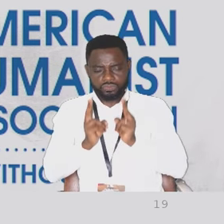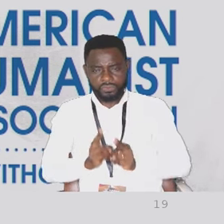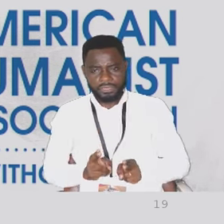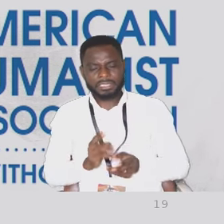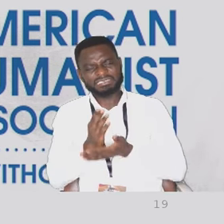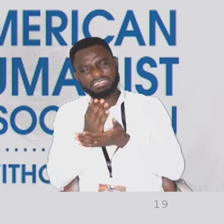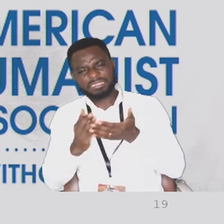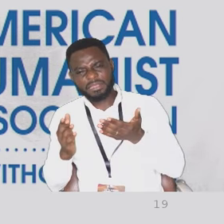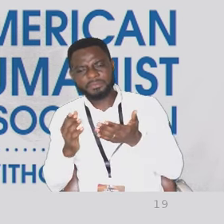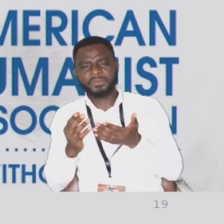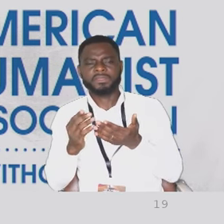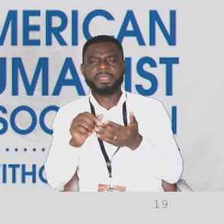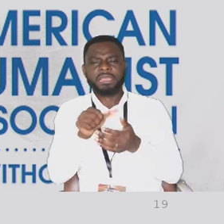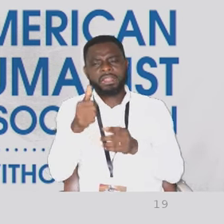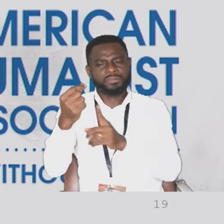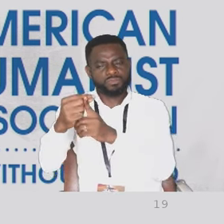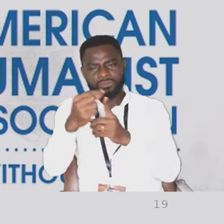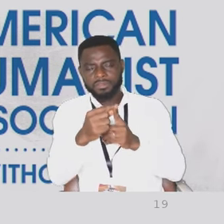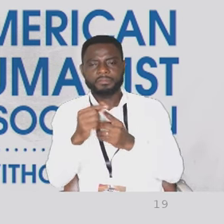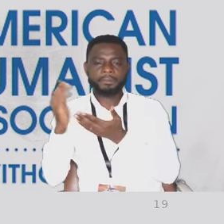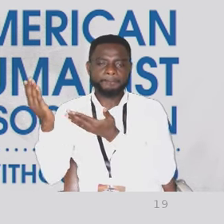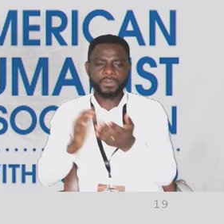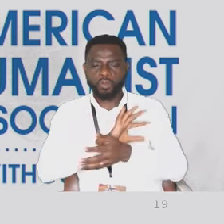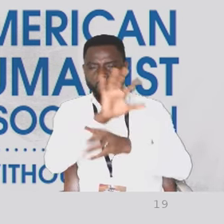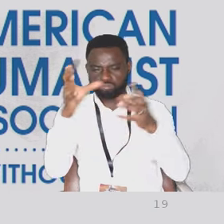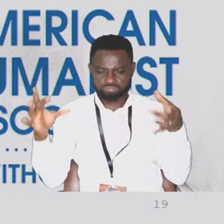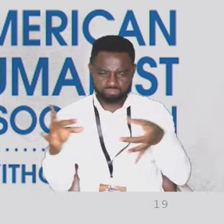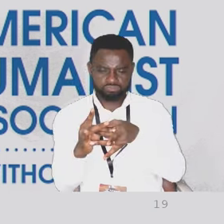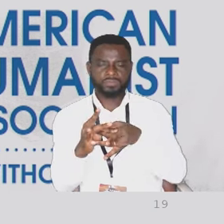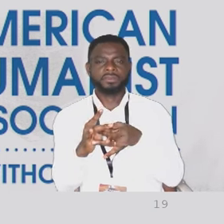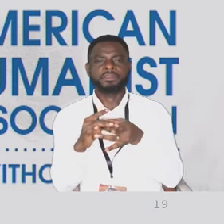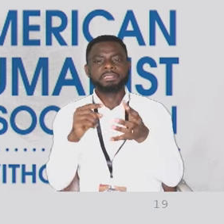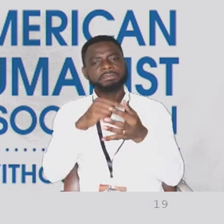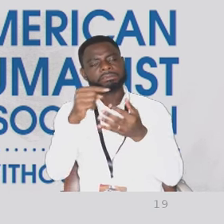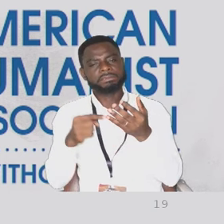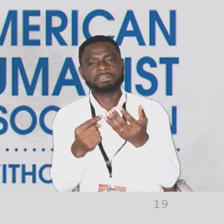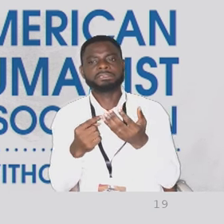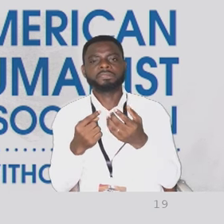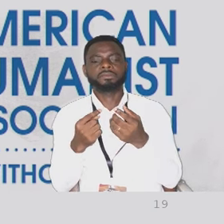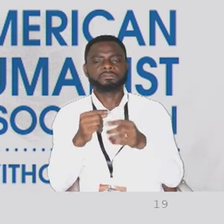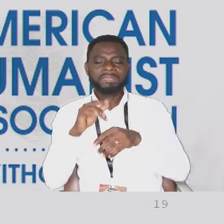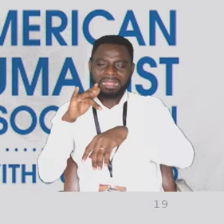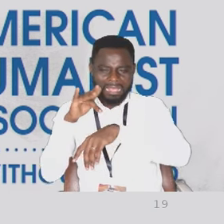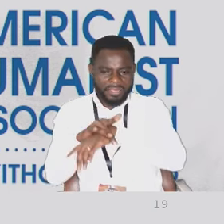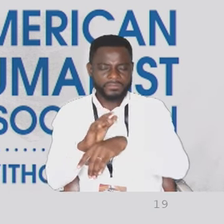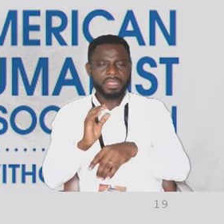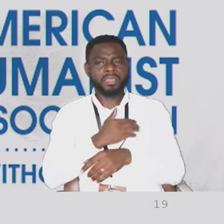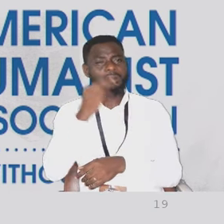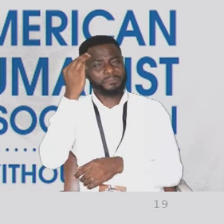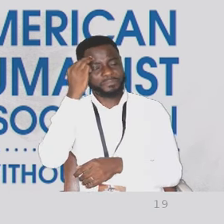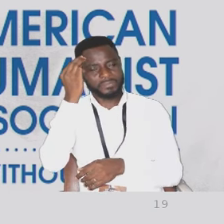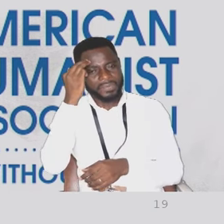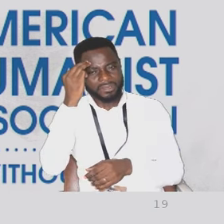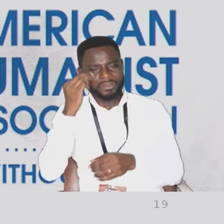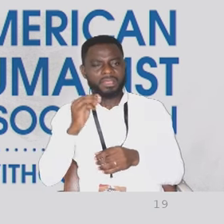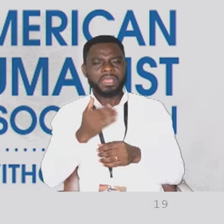postmodern epistemology, bringing all of them together, these things tend to affect our mindset and then